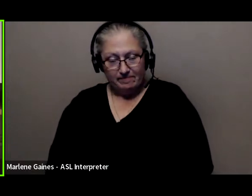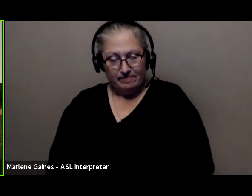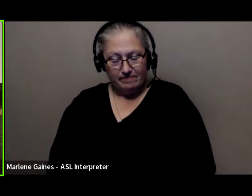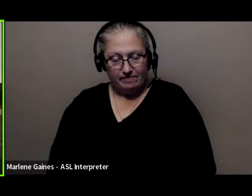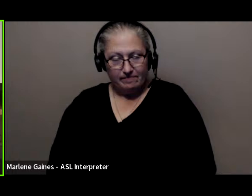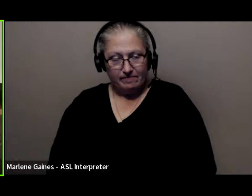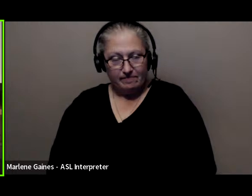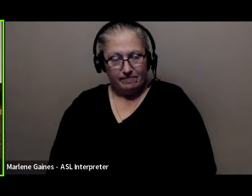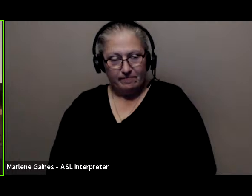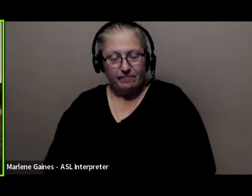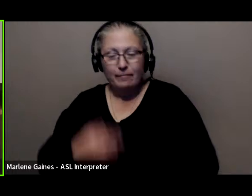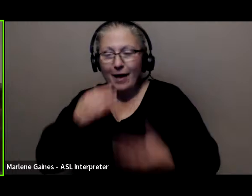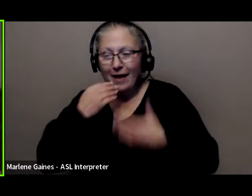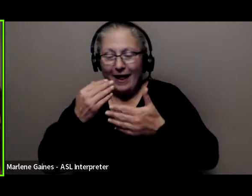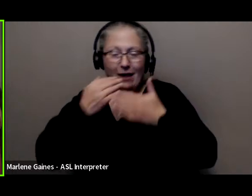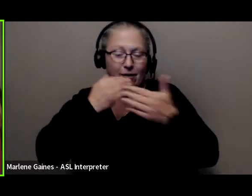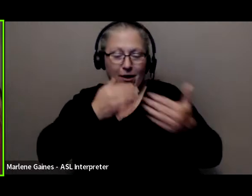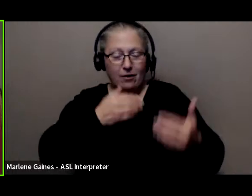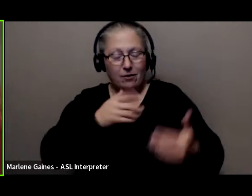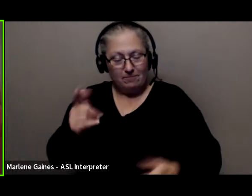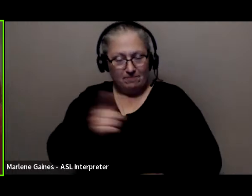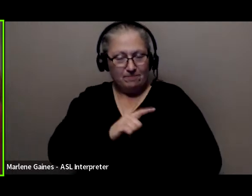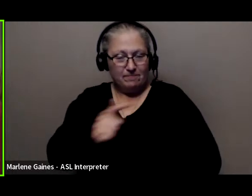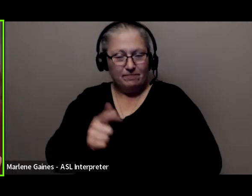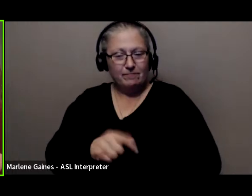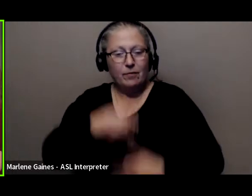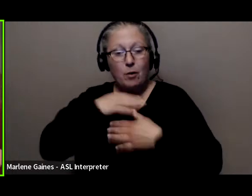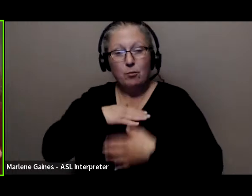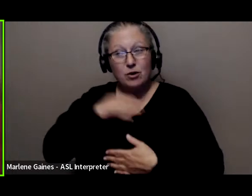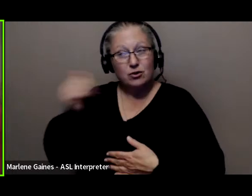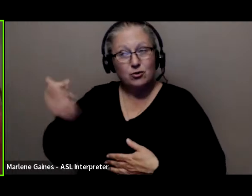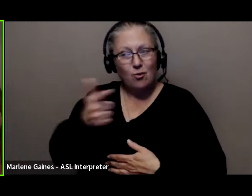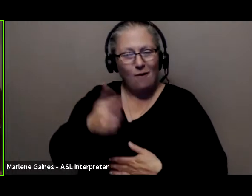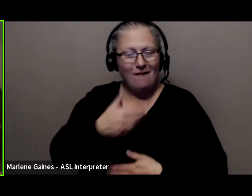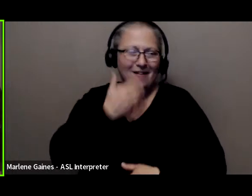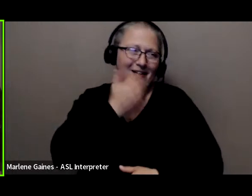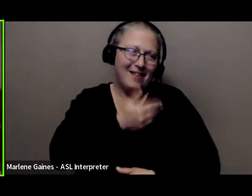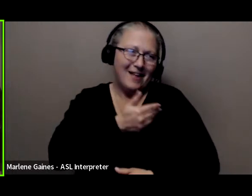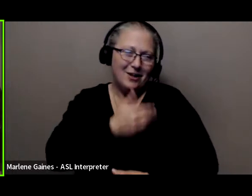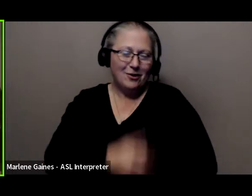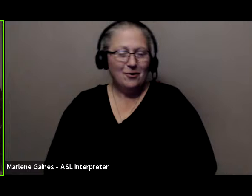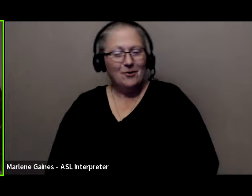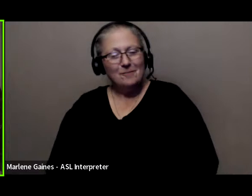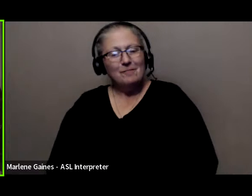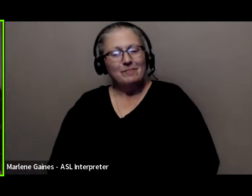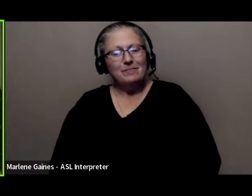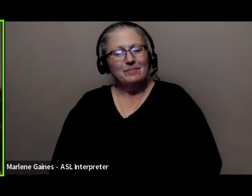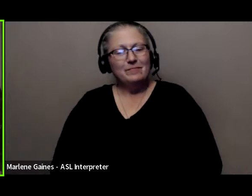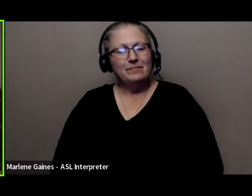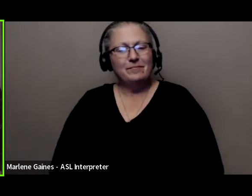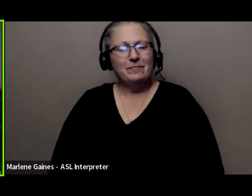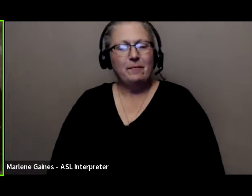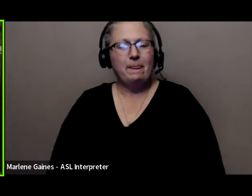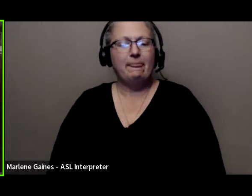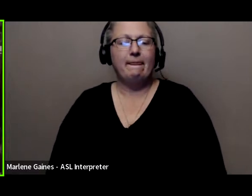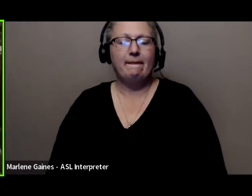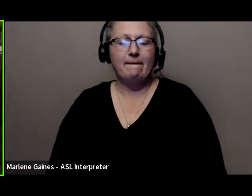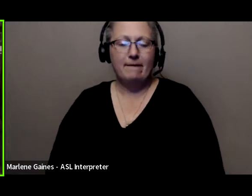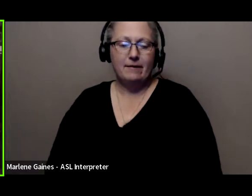you. Thank you so much. Appreciate you all. Thank you. Thank you. All